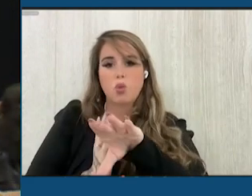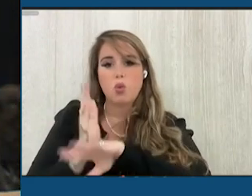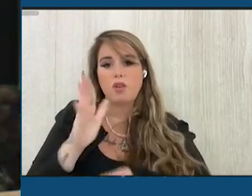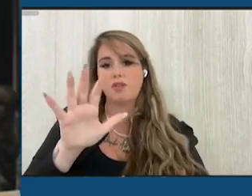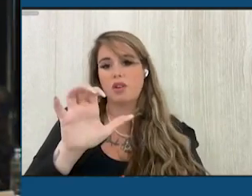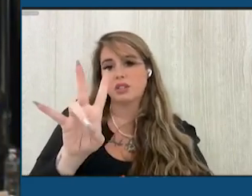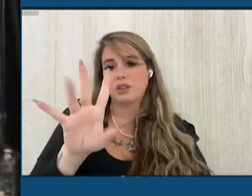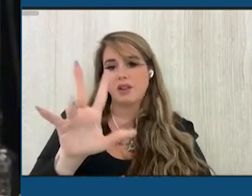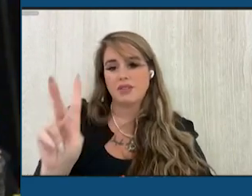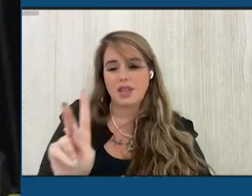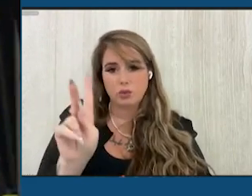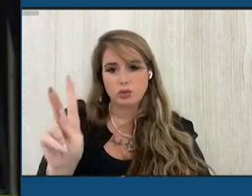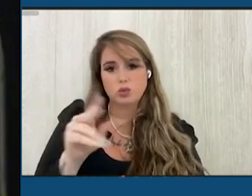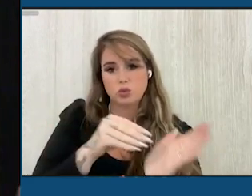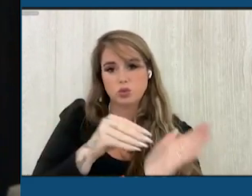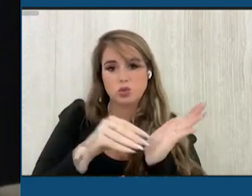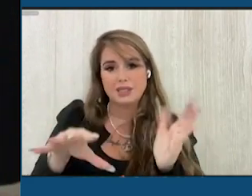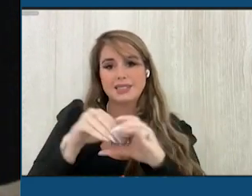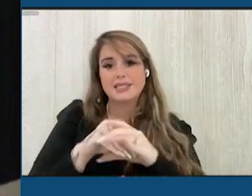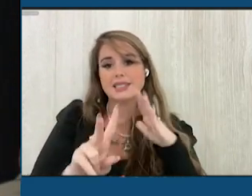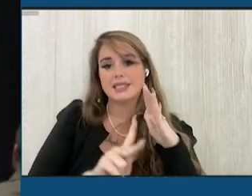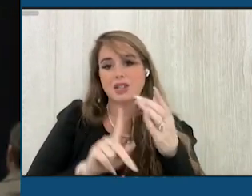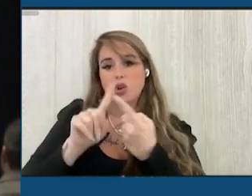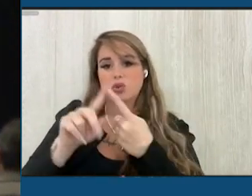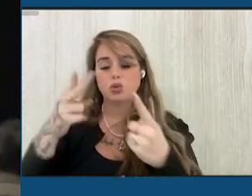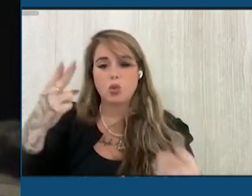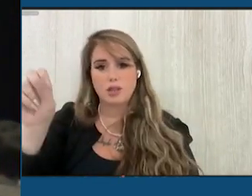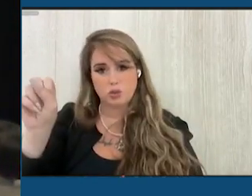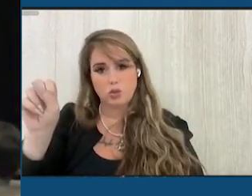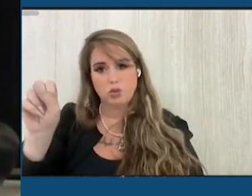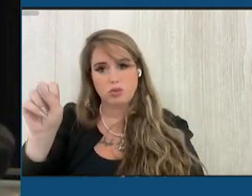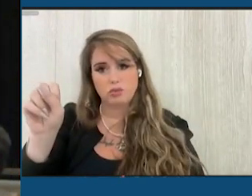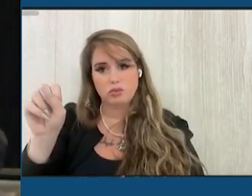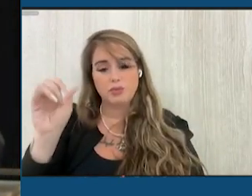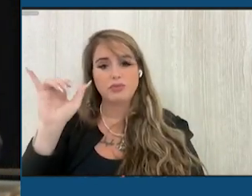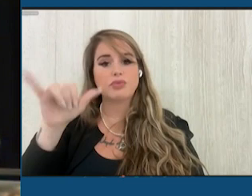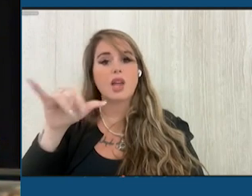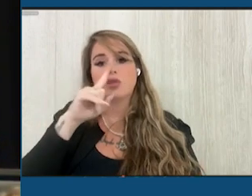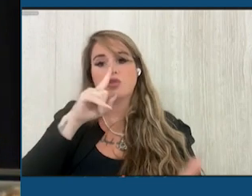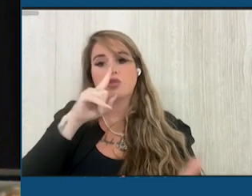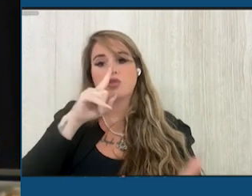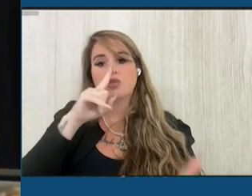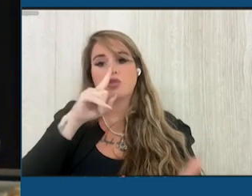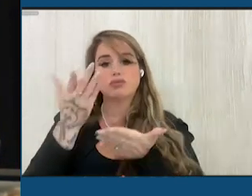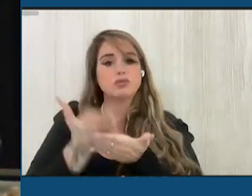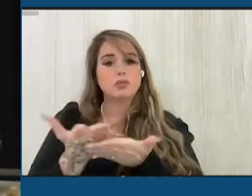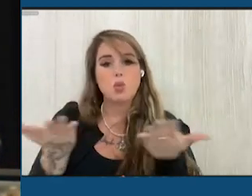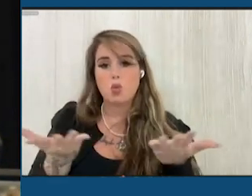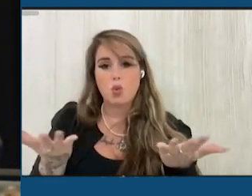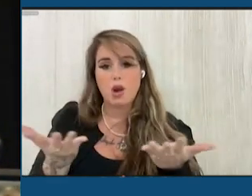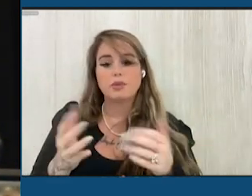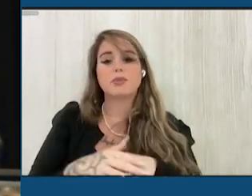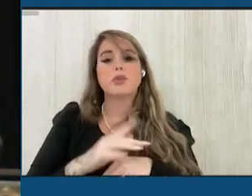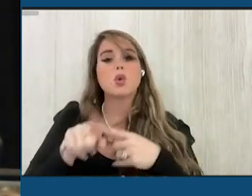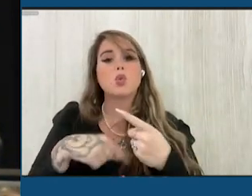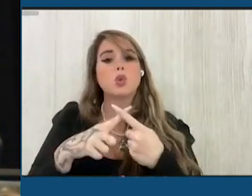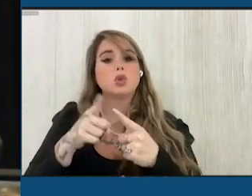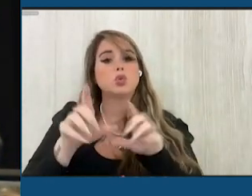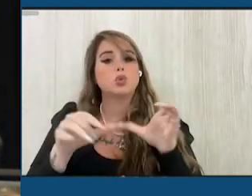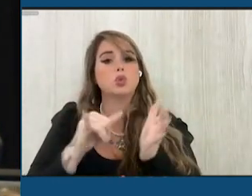in kindergarten through high schools. And what that research shows is the following, that when you do this work with